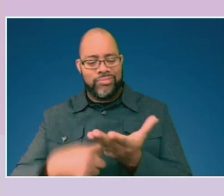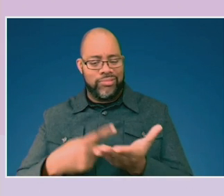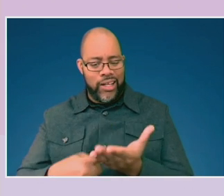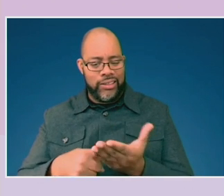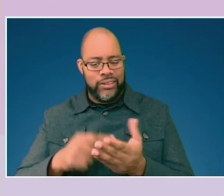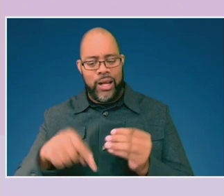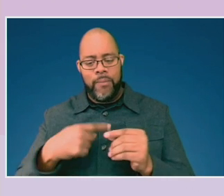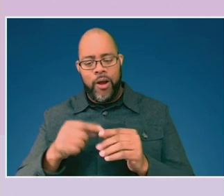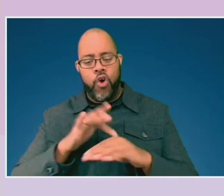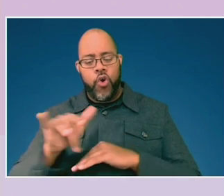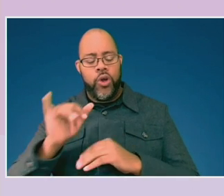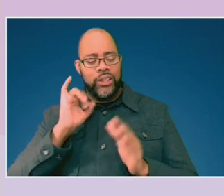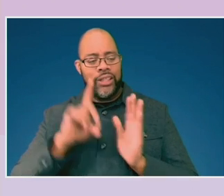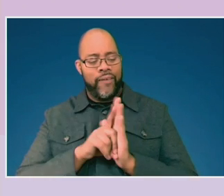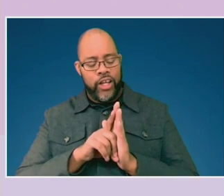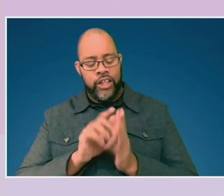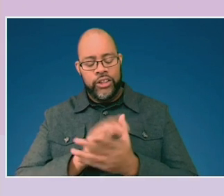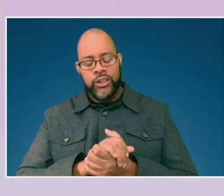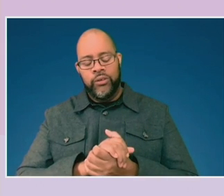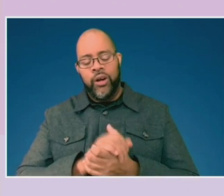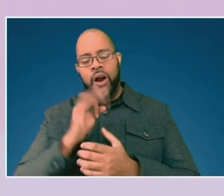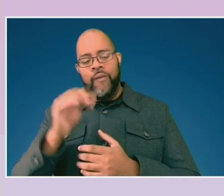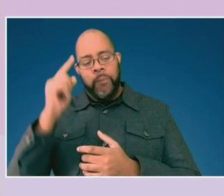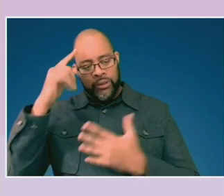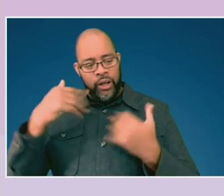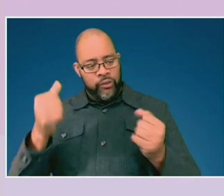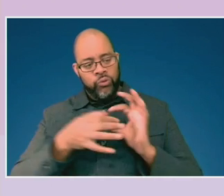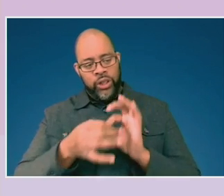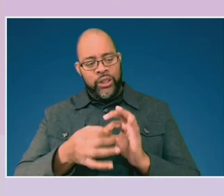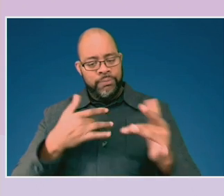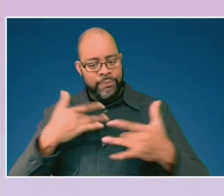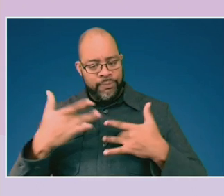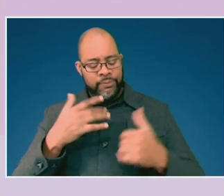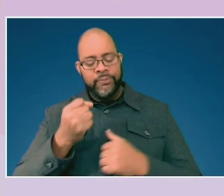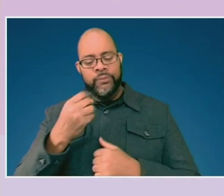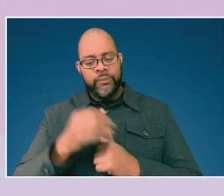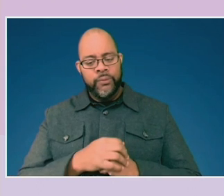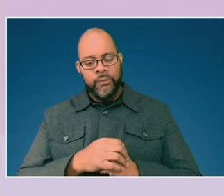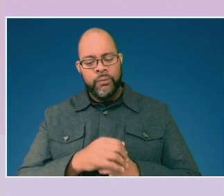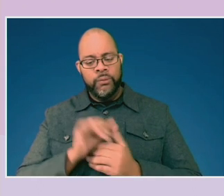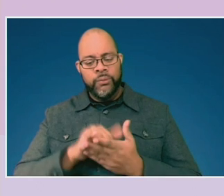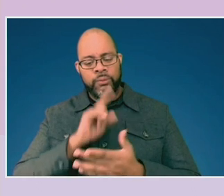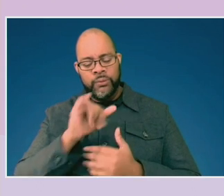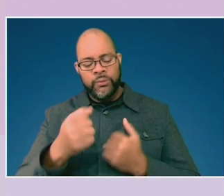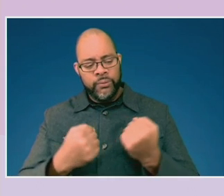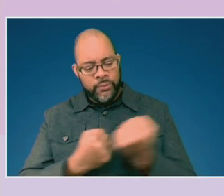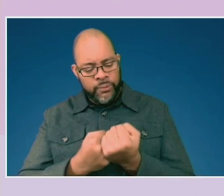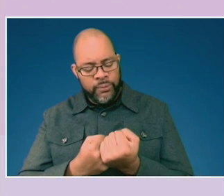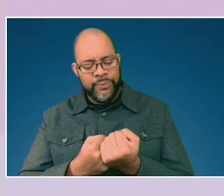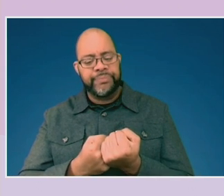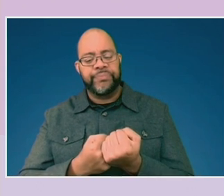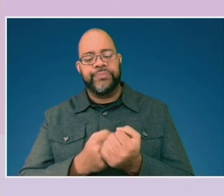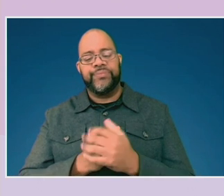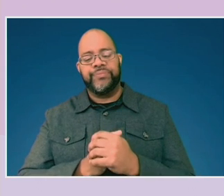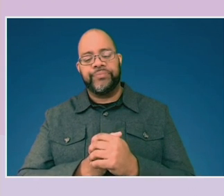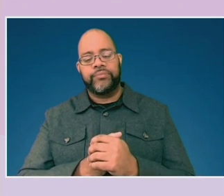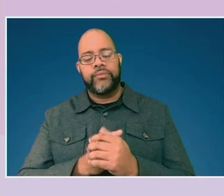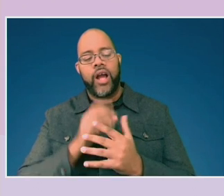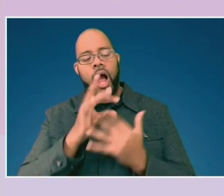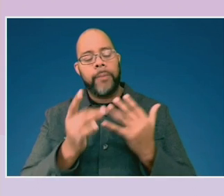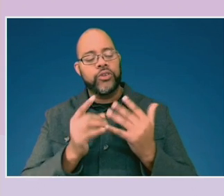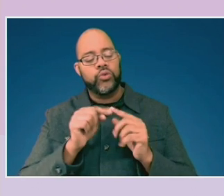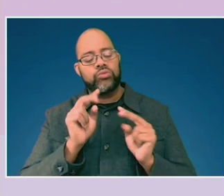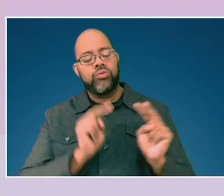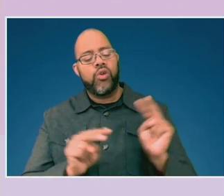early identification of mental health related concerns. And so that really promoted the option to look